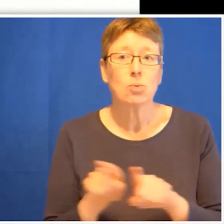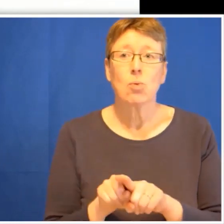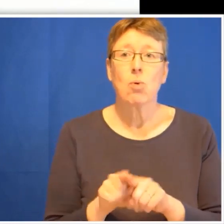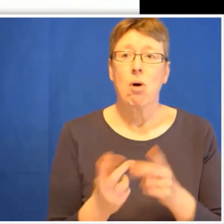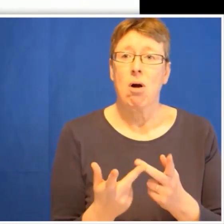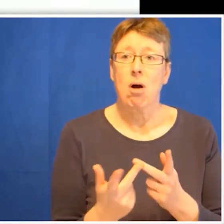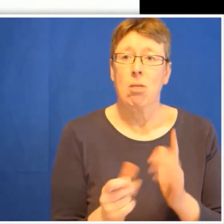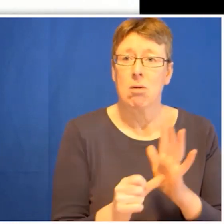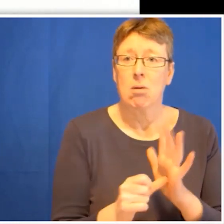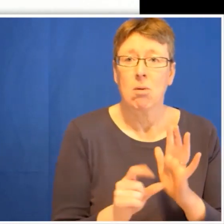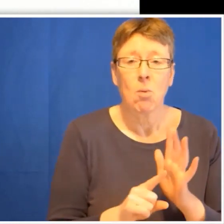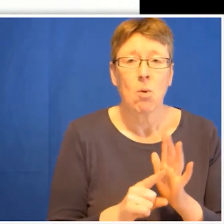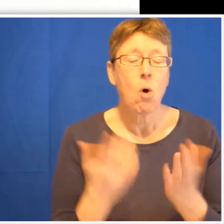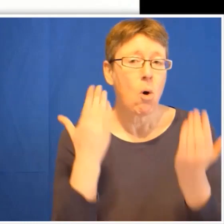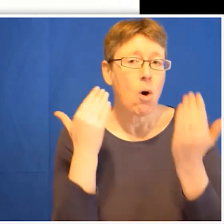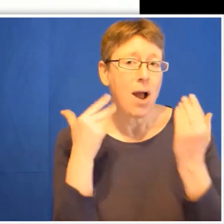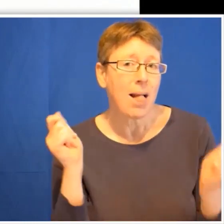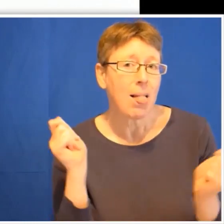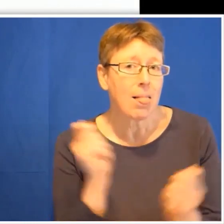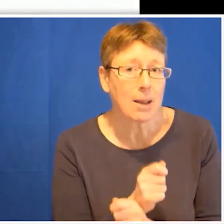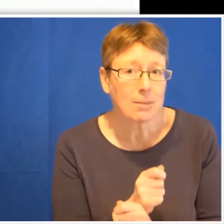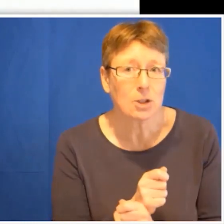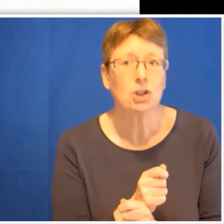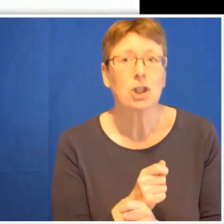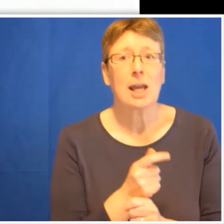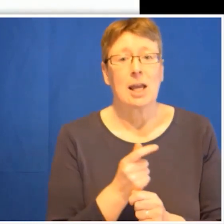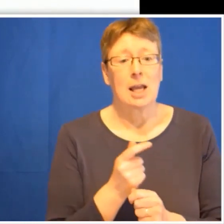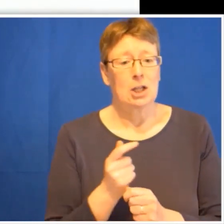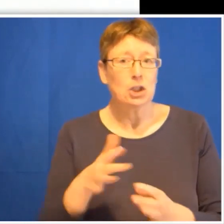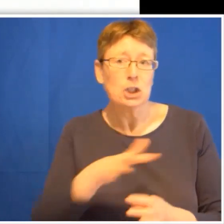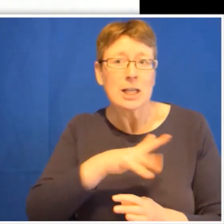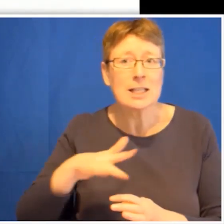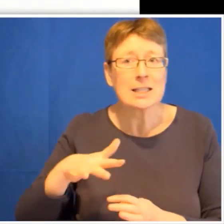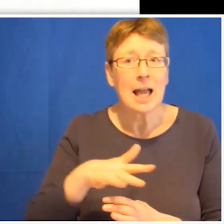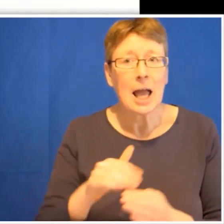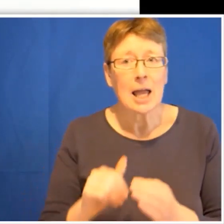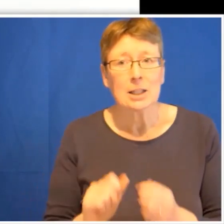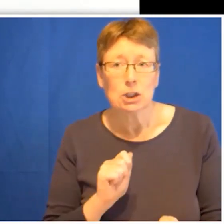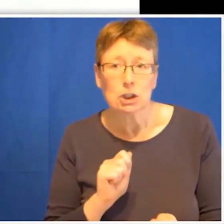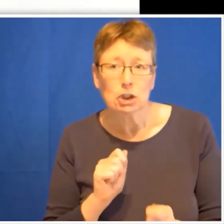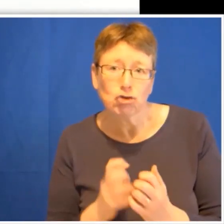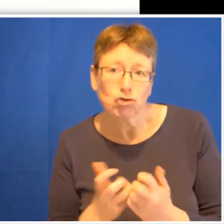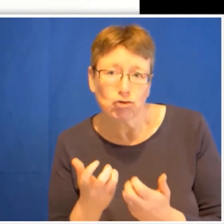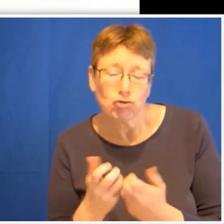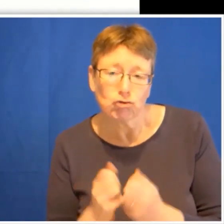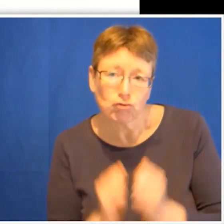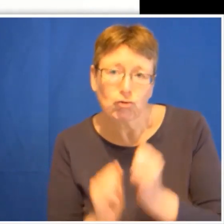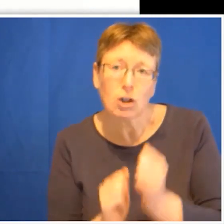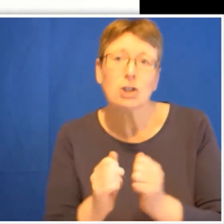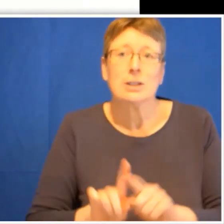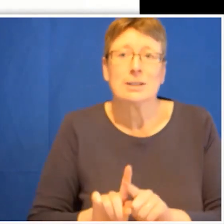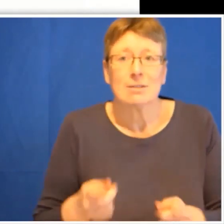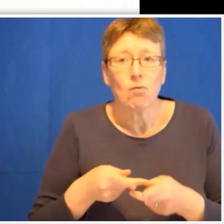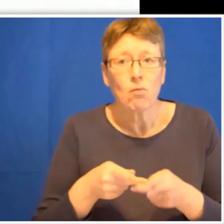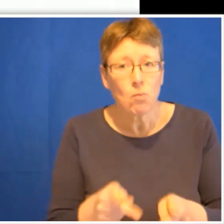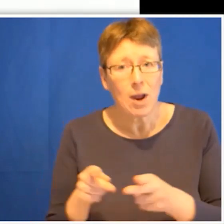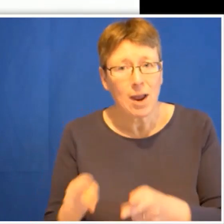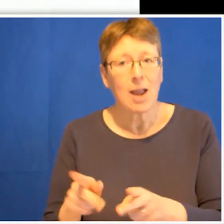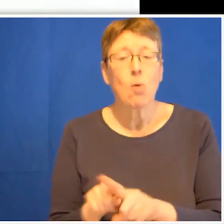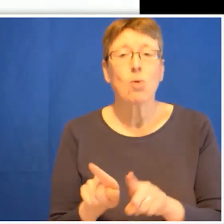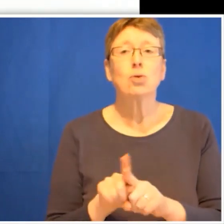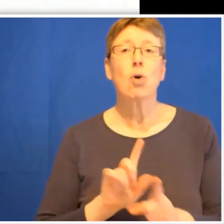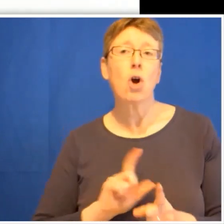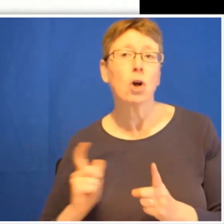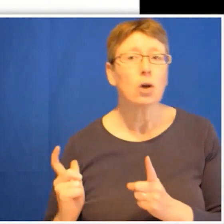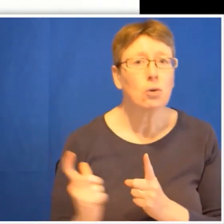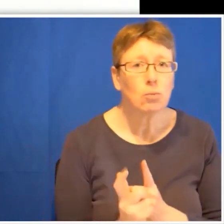challenges, climate change, how to structure society in different ways, how we keep communities together